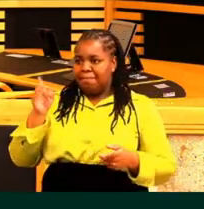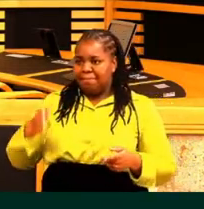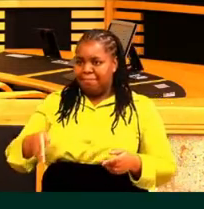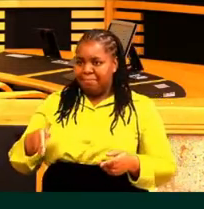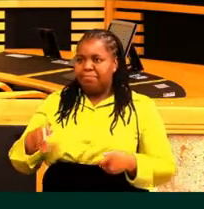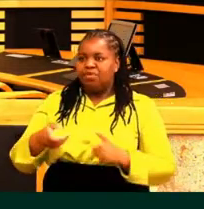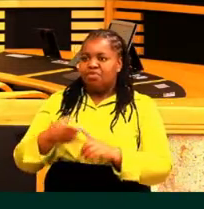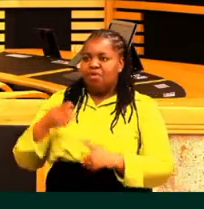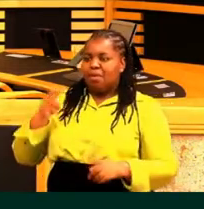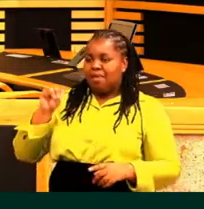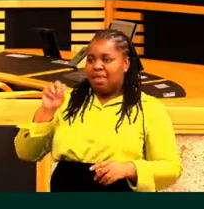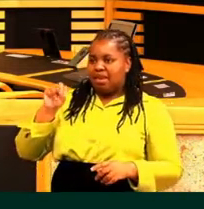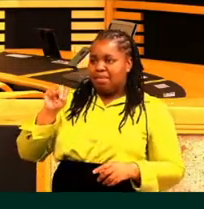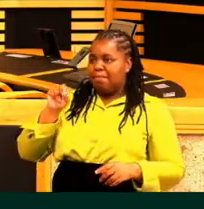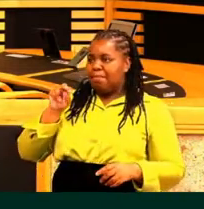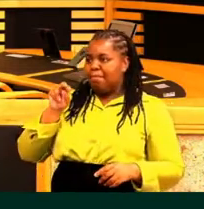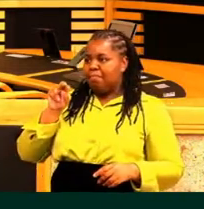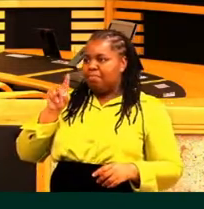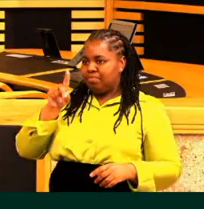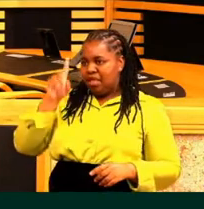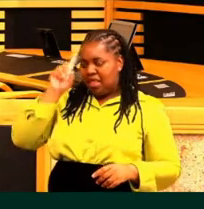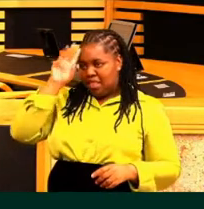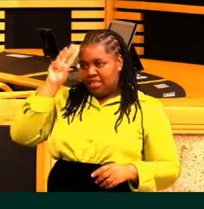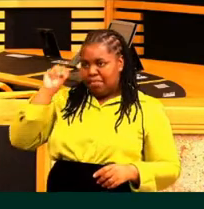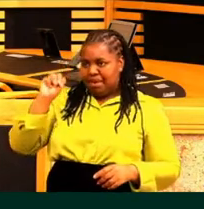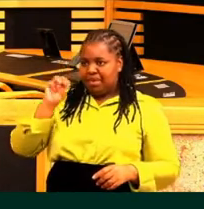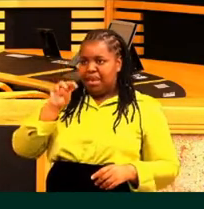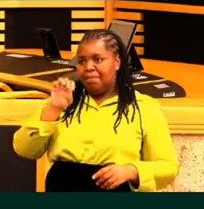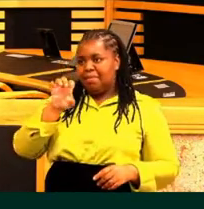Mandela Metro yes